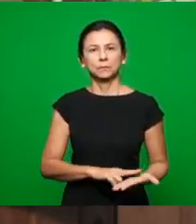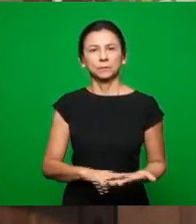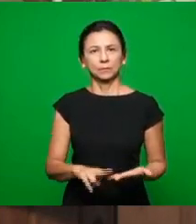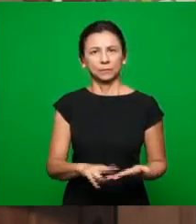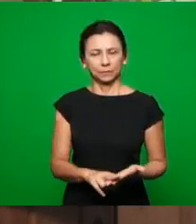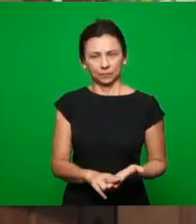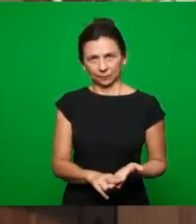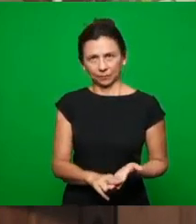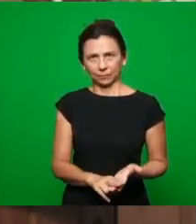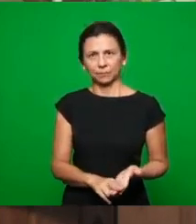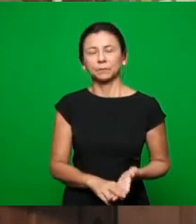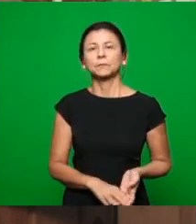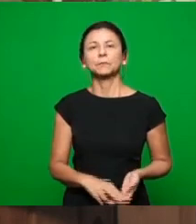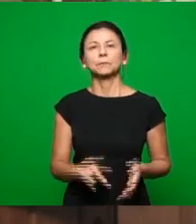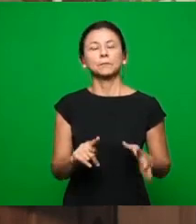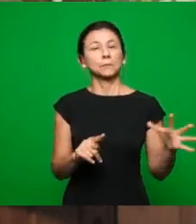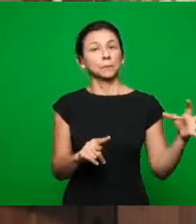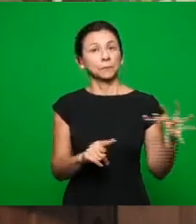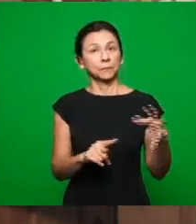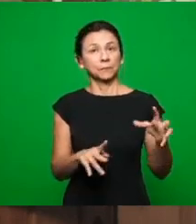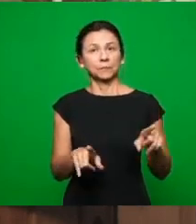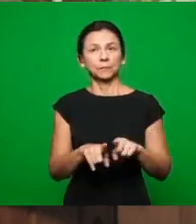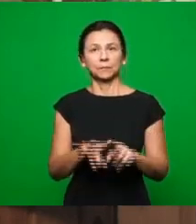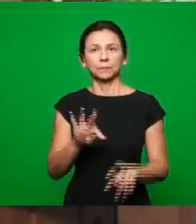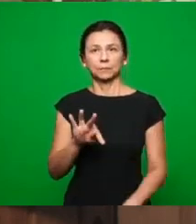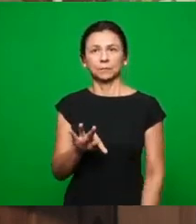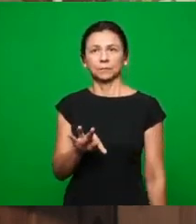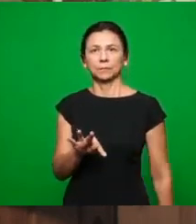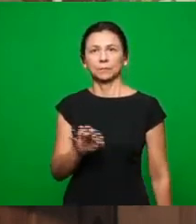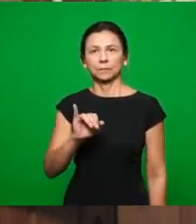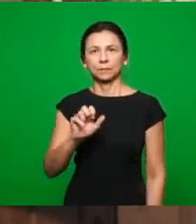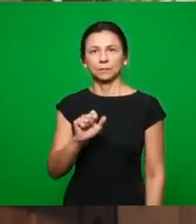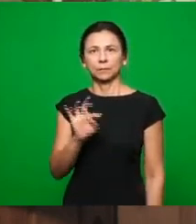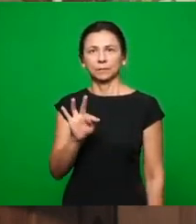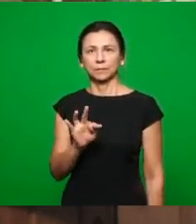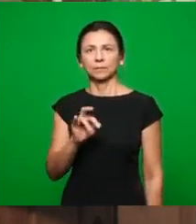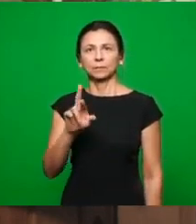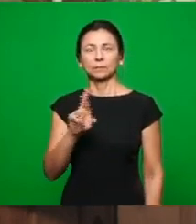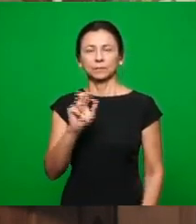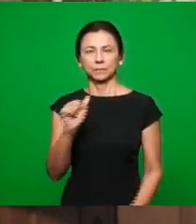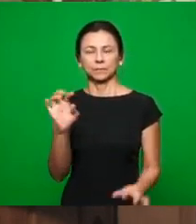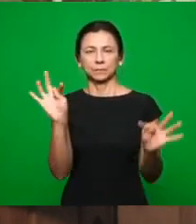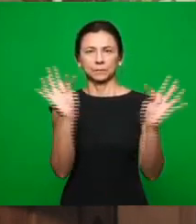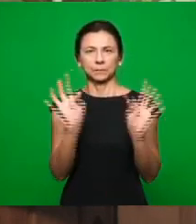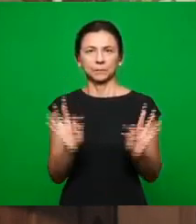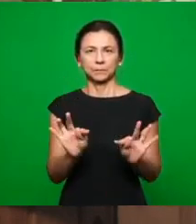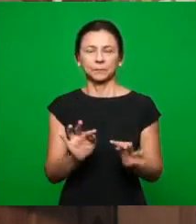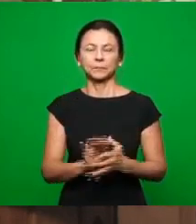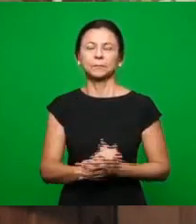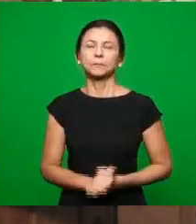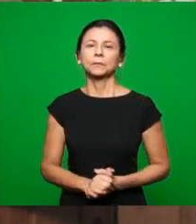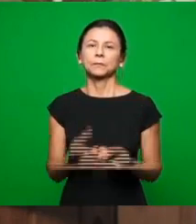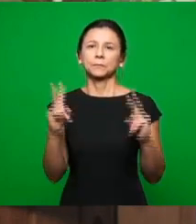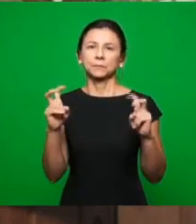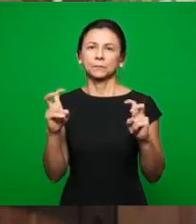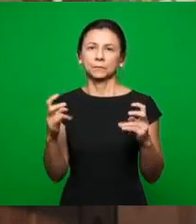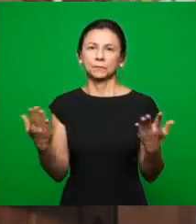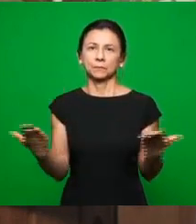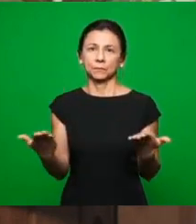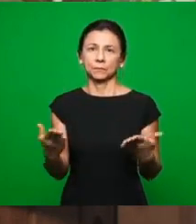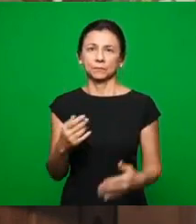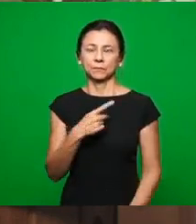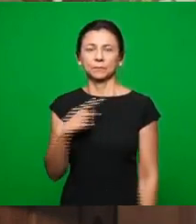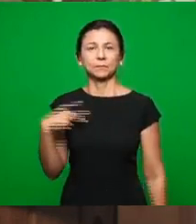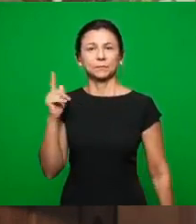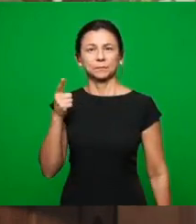So we can study about Pergamum and Thyatira. But before, we're going to have an introductory word about